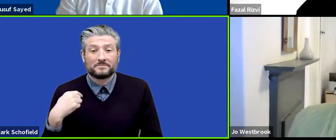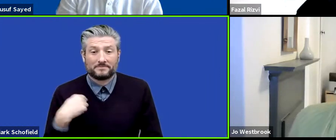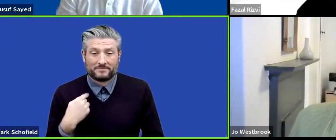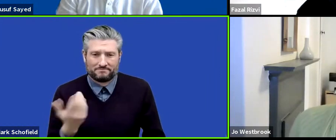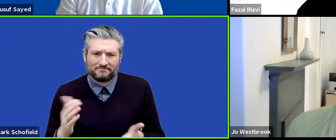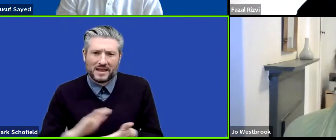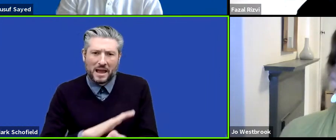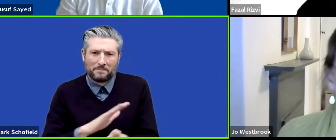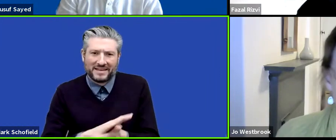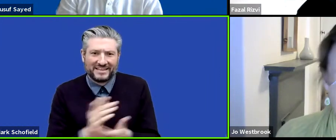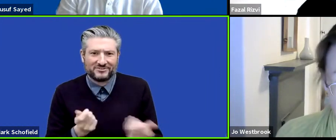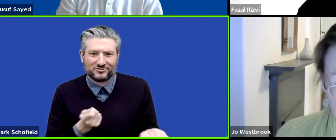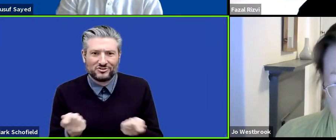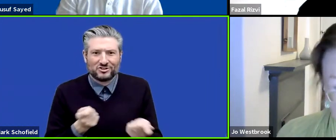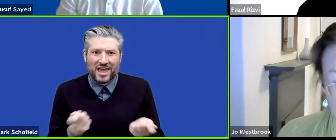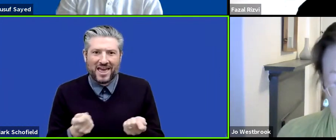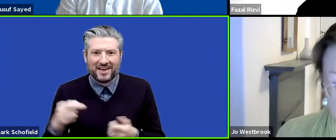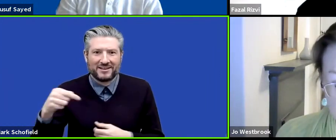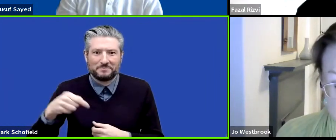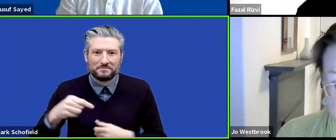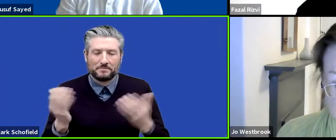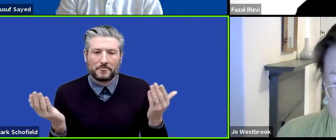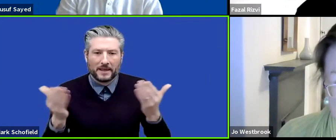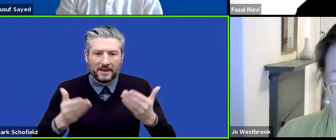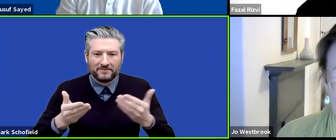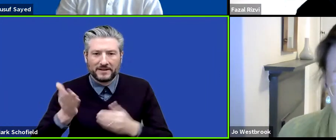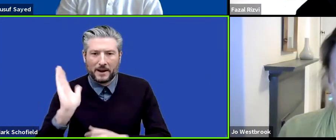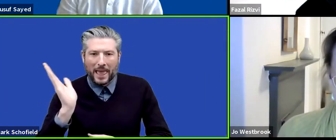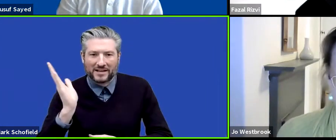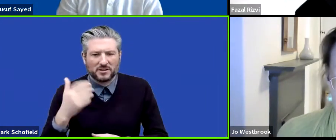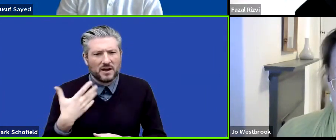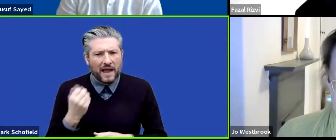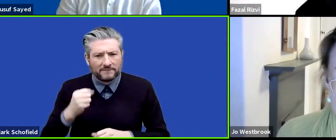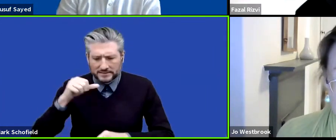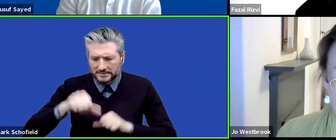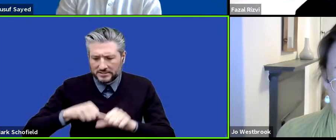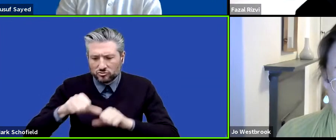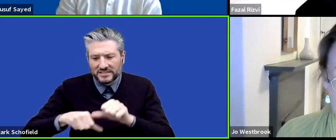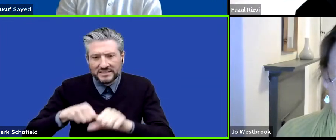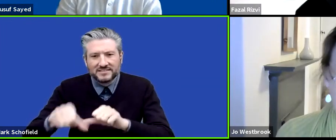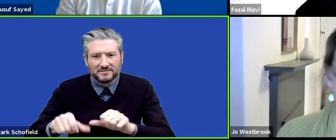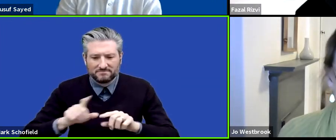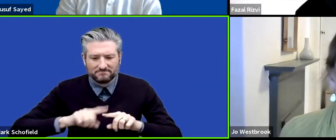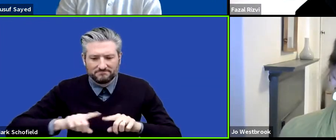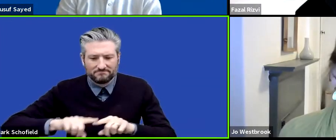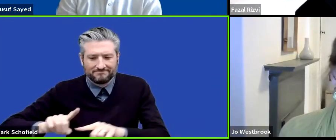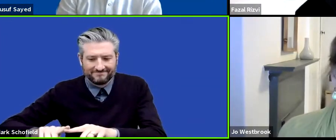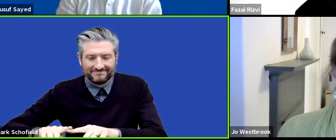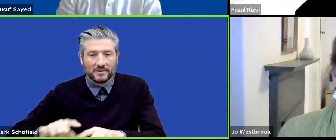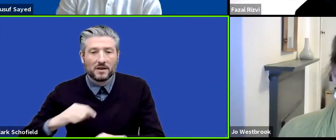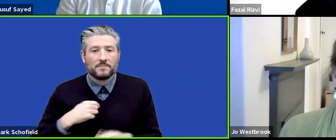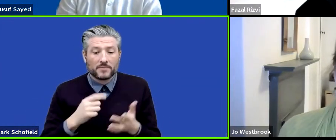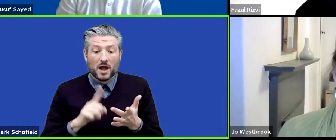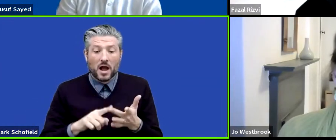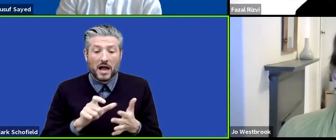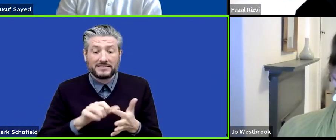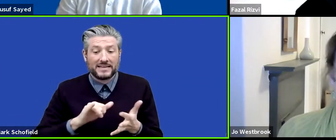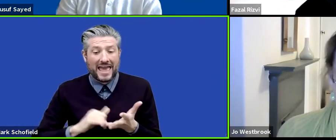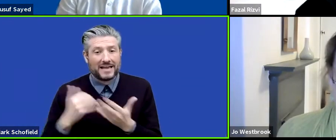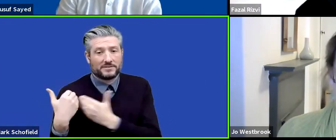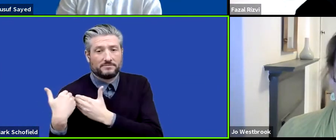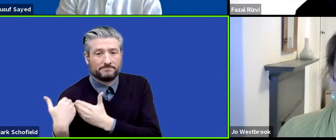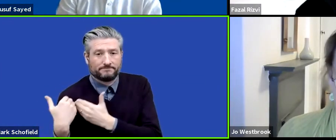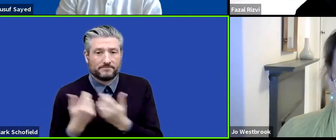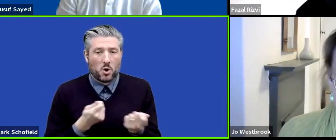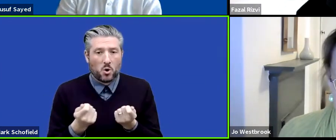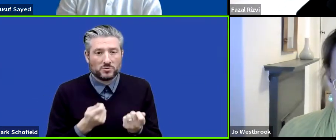be chairing tonight's lecture from the Sussex Development Lecture series, hosted by the Institute of Development Studies, the School of